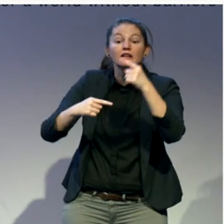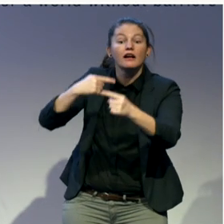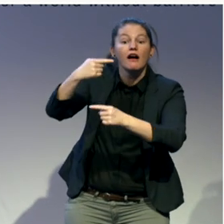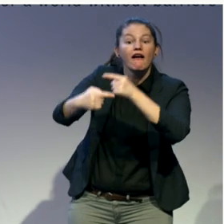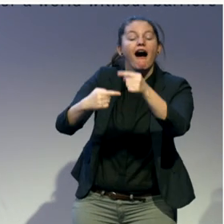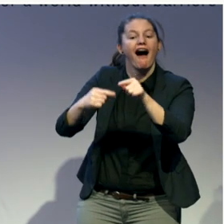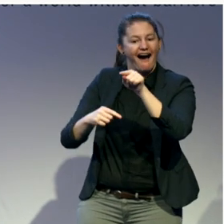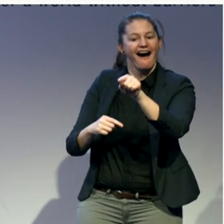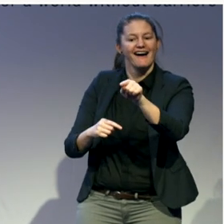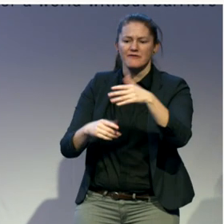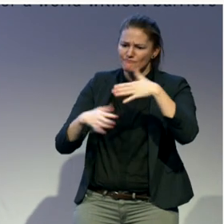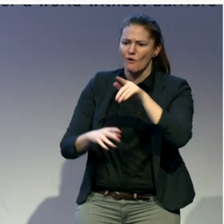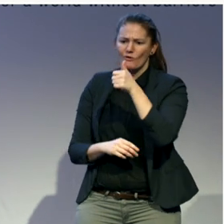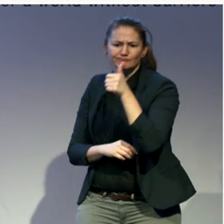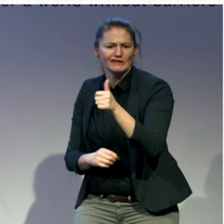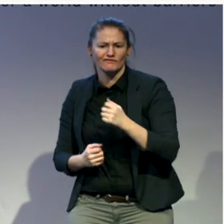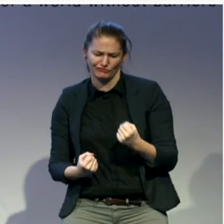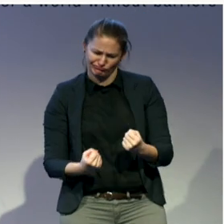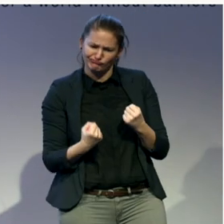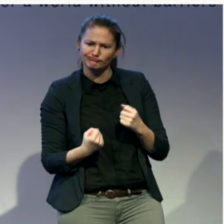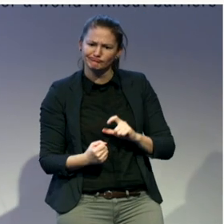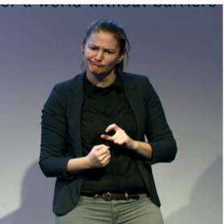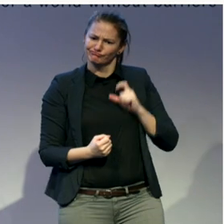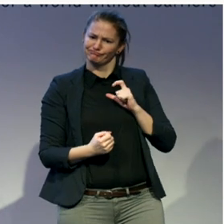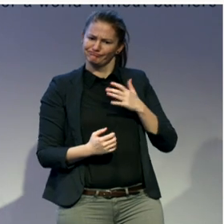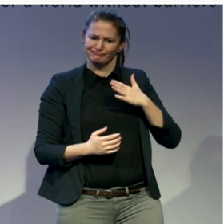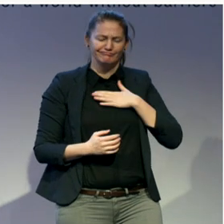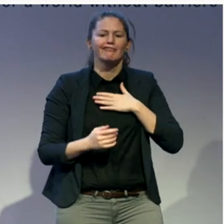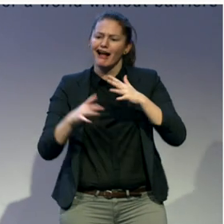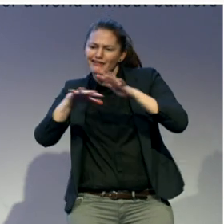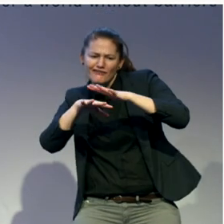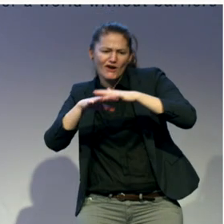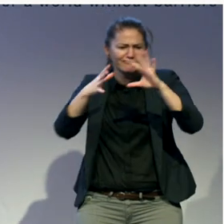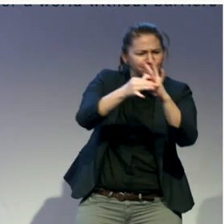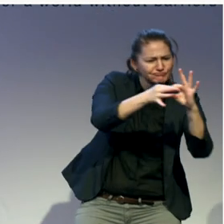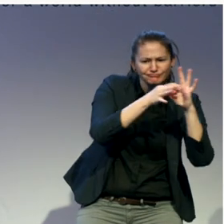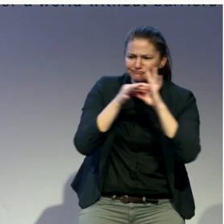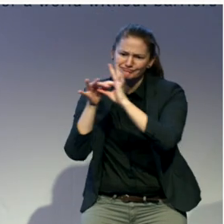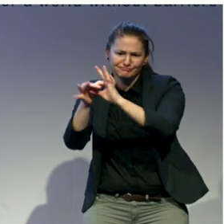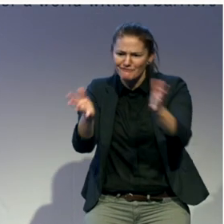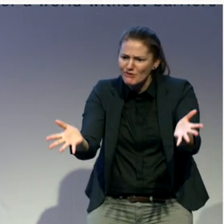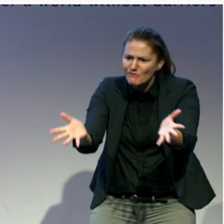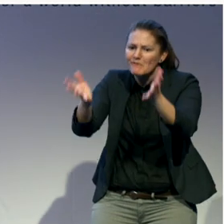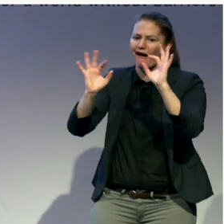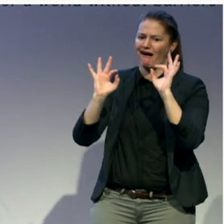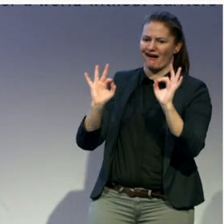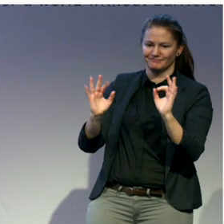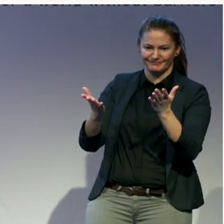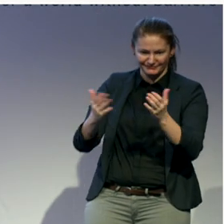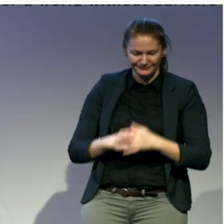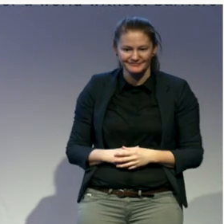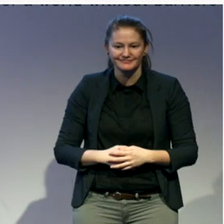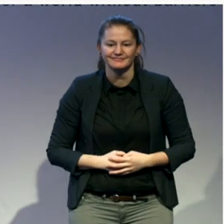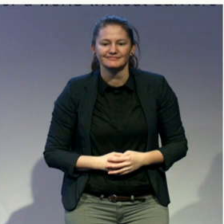it turned out that together with the program, you reached out also to other women who have not yet participated in the